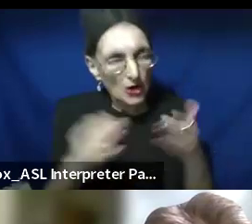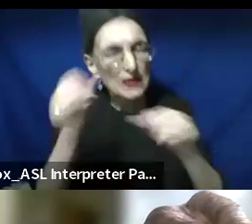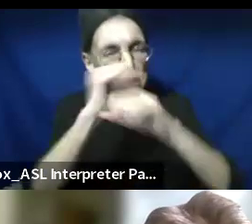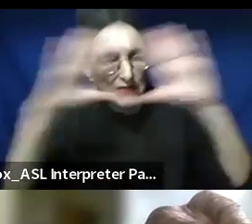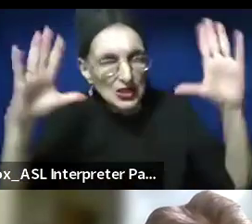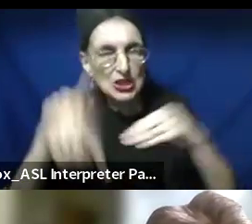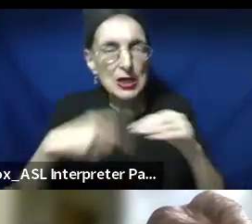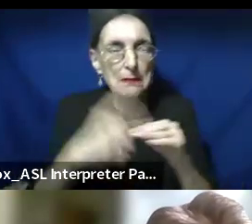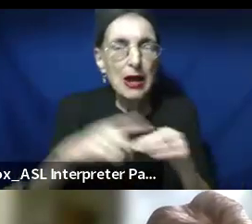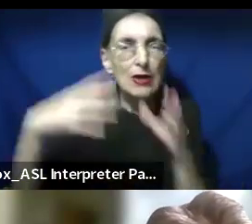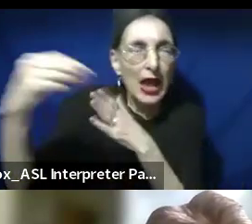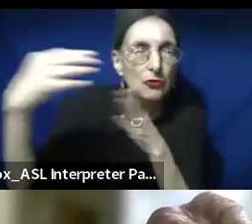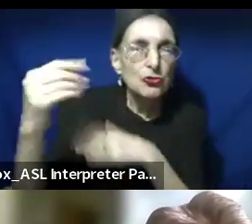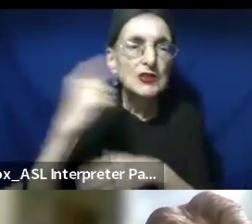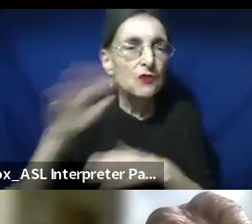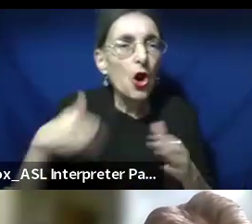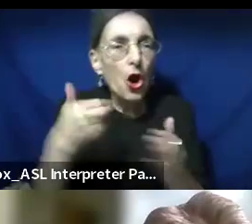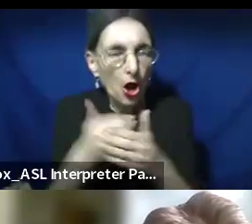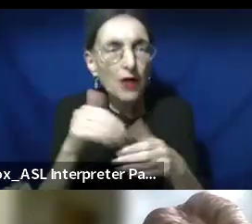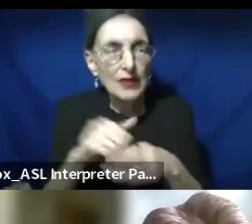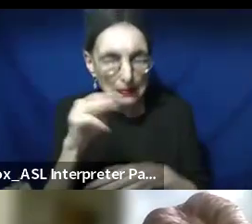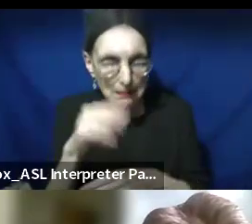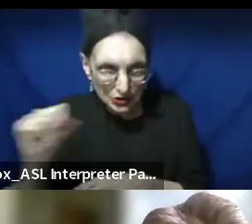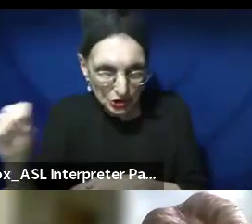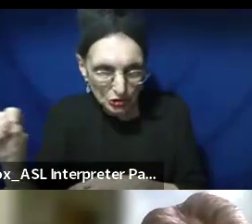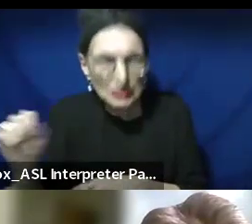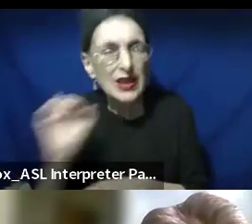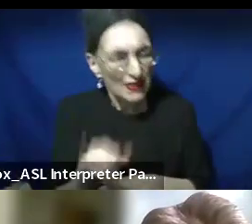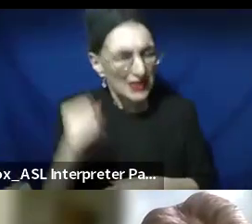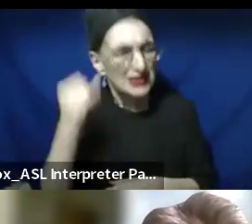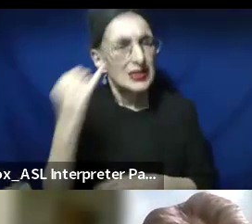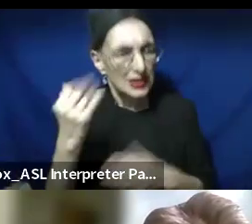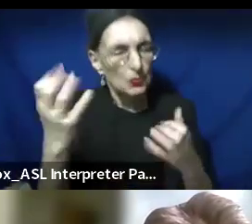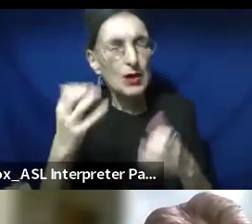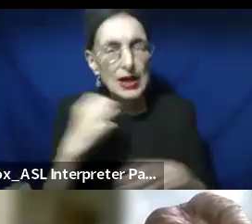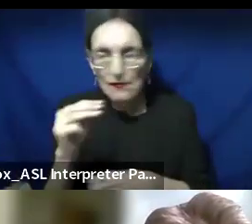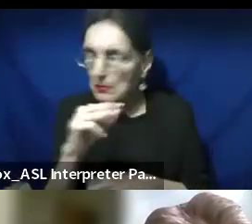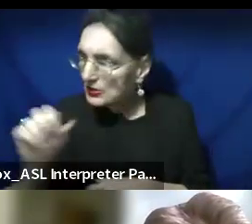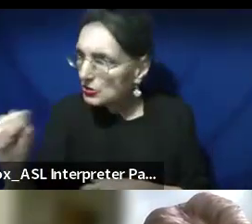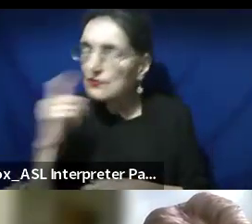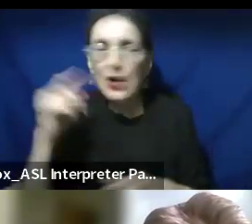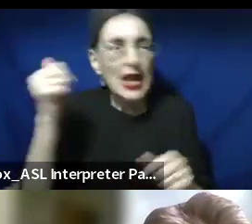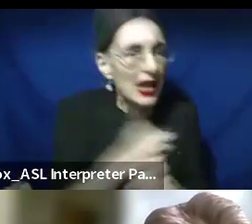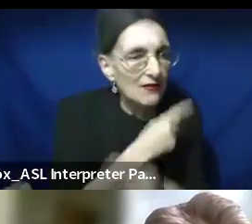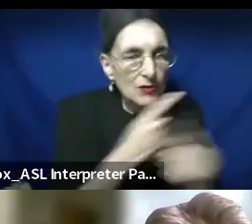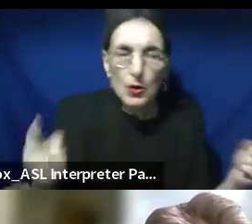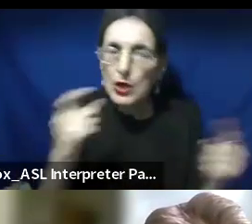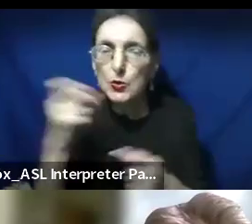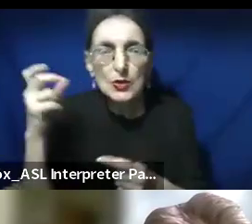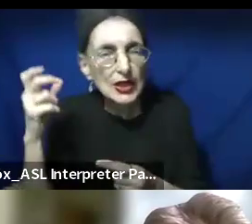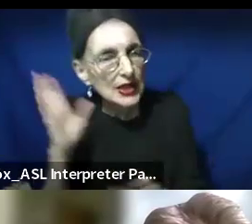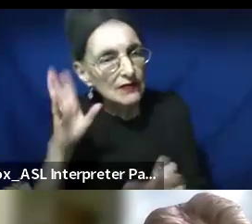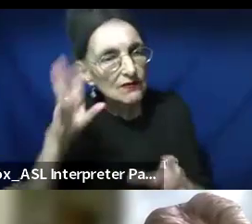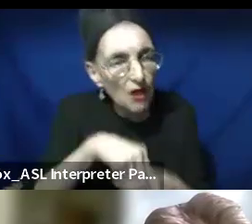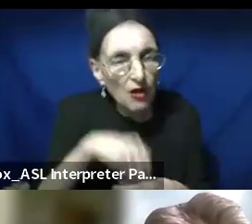all in Massachusetts. And that's the notion that we want to have a Massachusetts where everyone is able to take part in outdoor recreation and connect